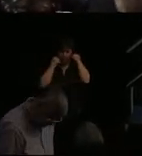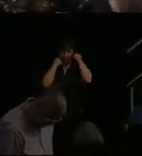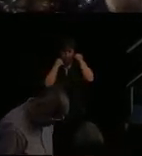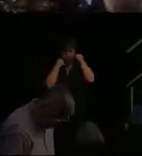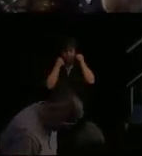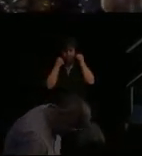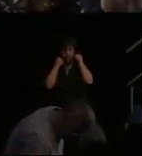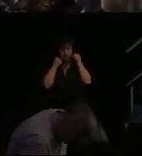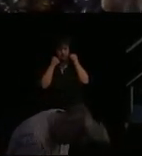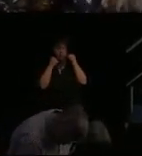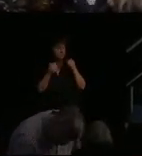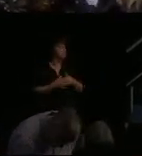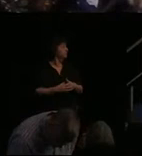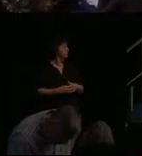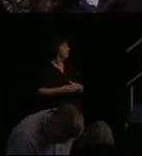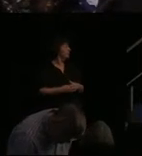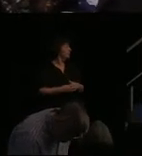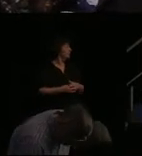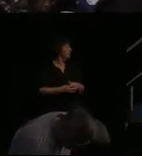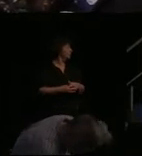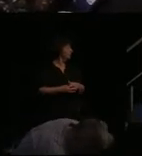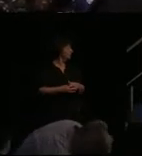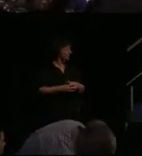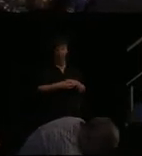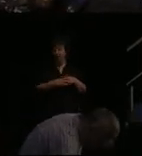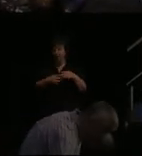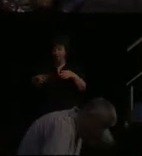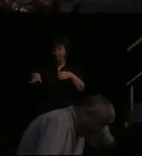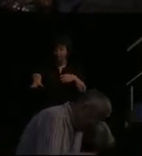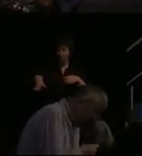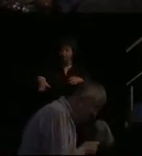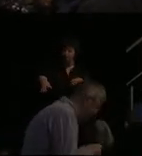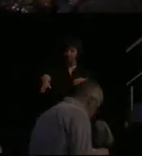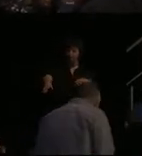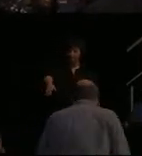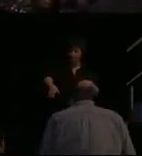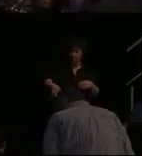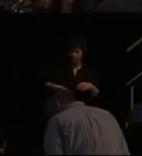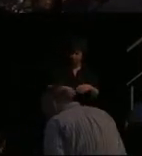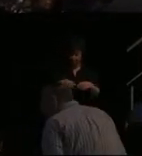You are most welcome this morning.